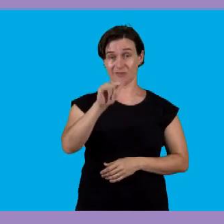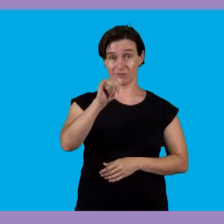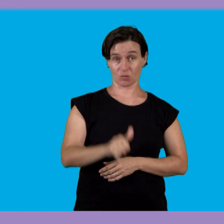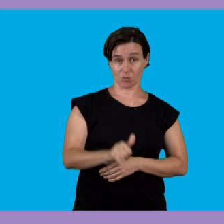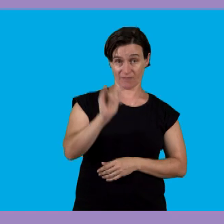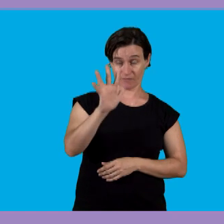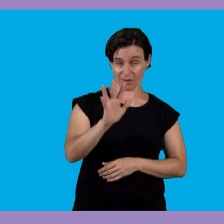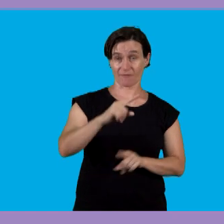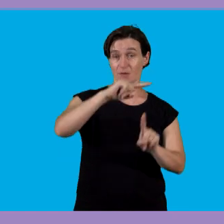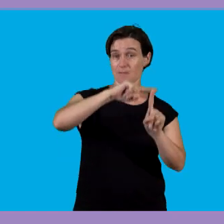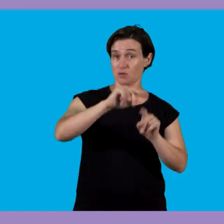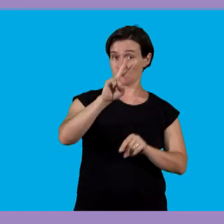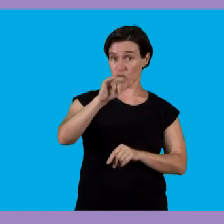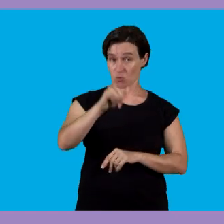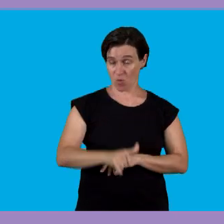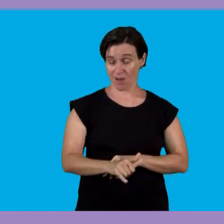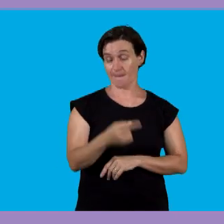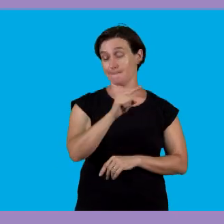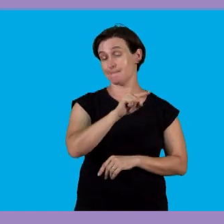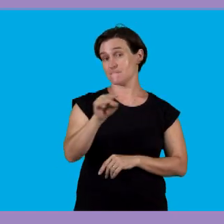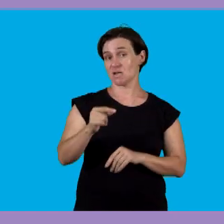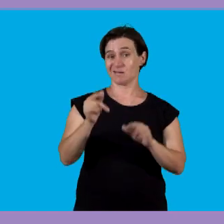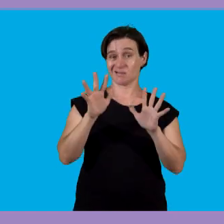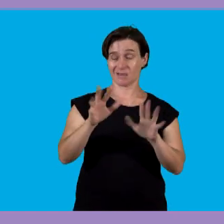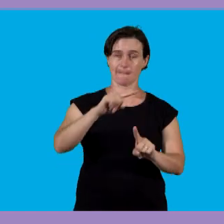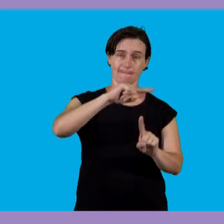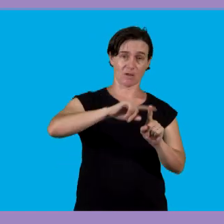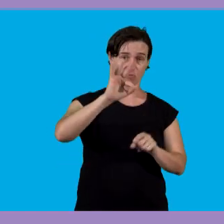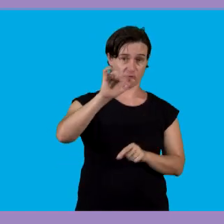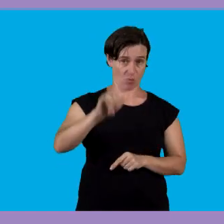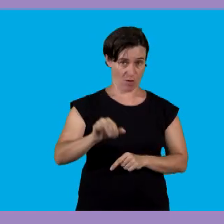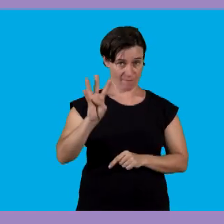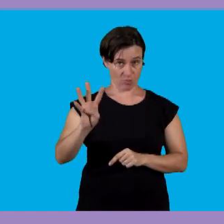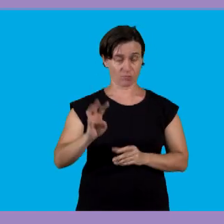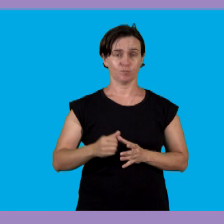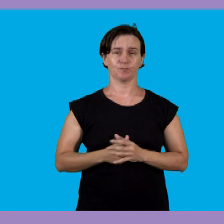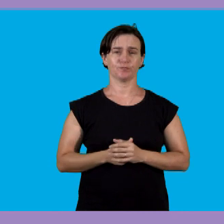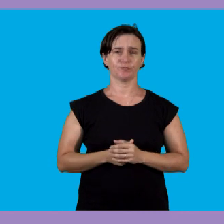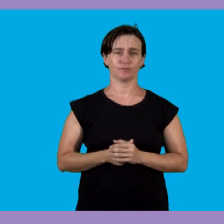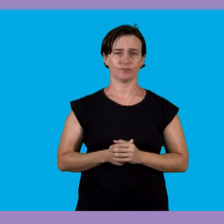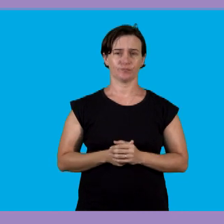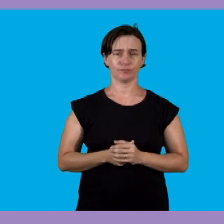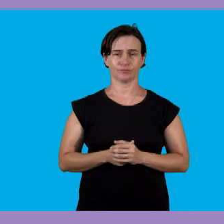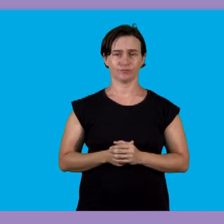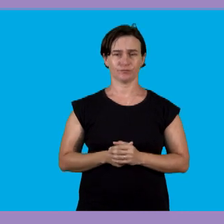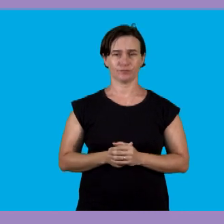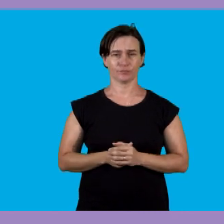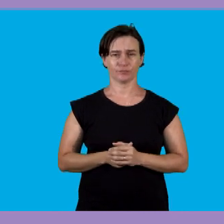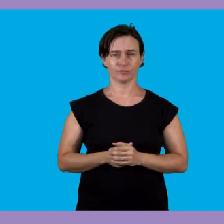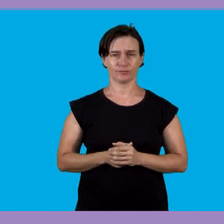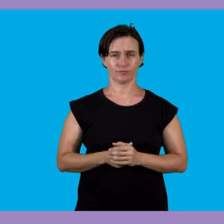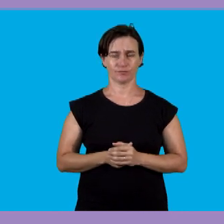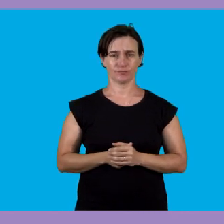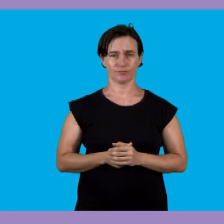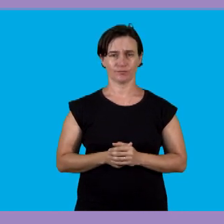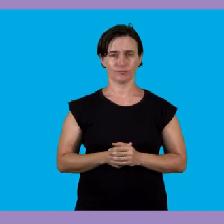cubed minus 7y exponent 5 plus 2y minus 10 plus